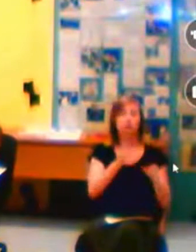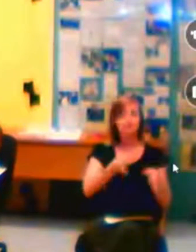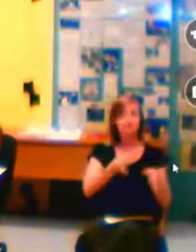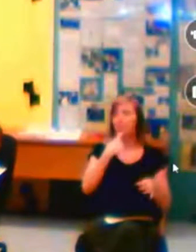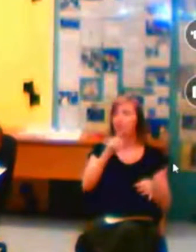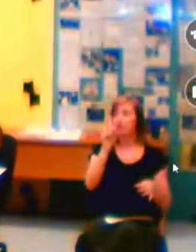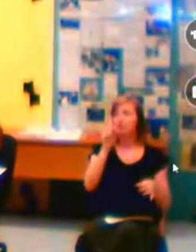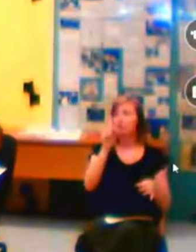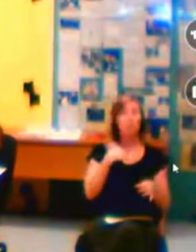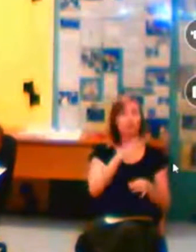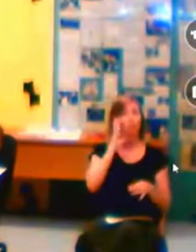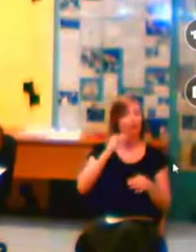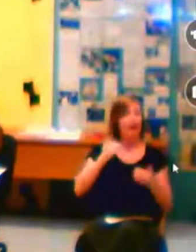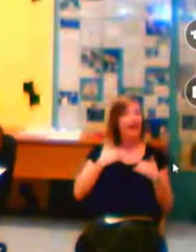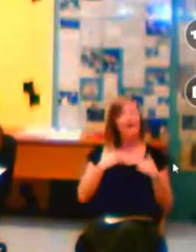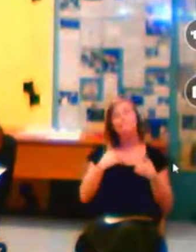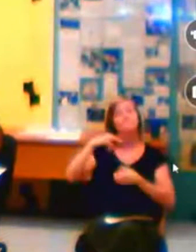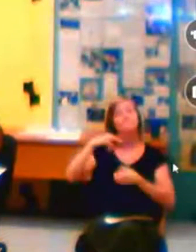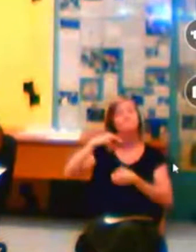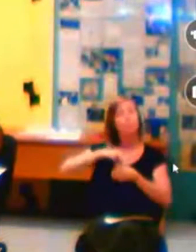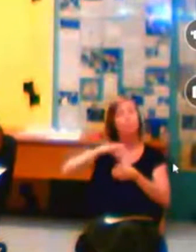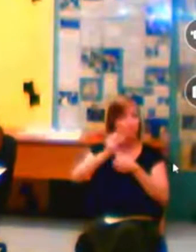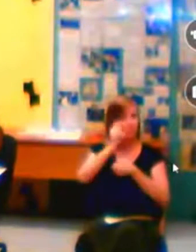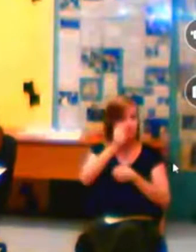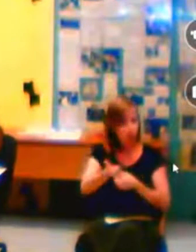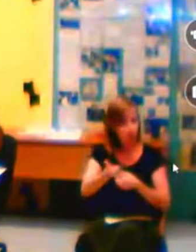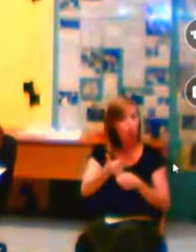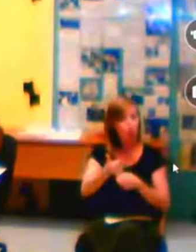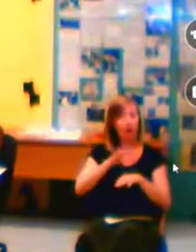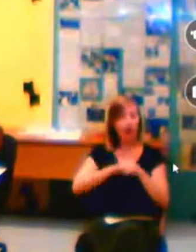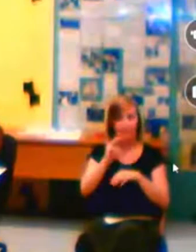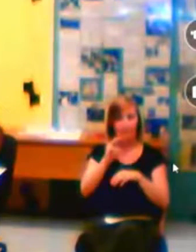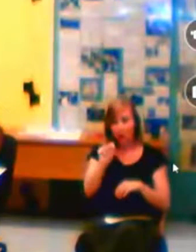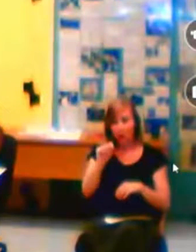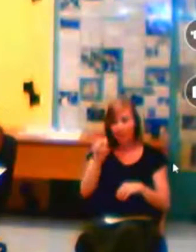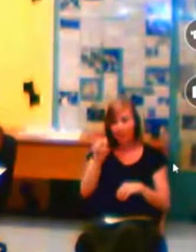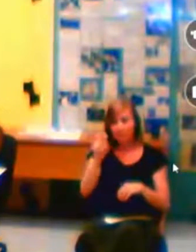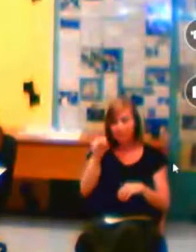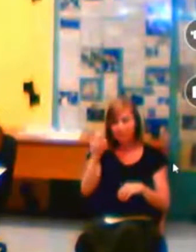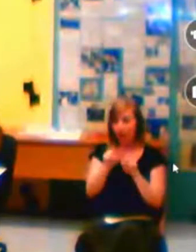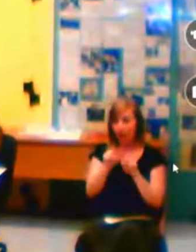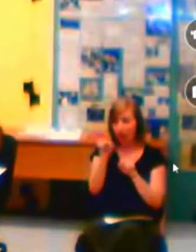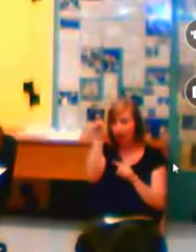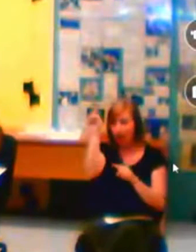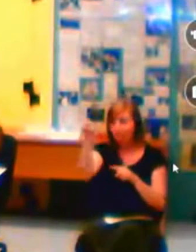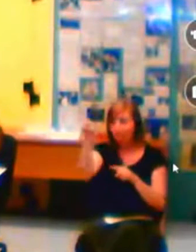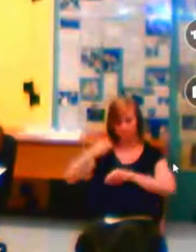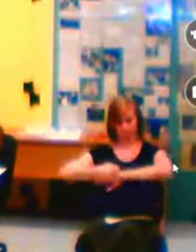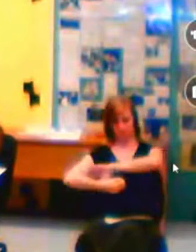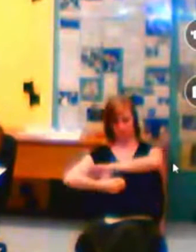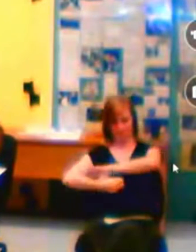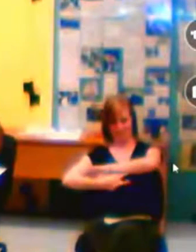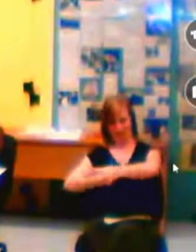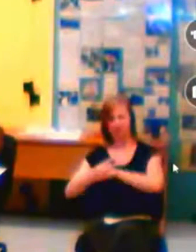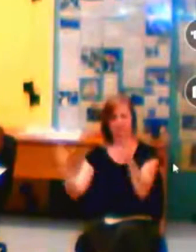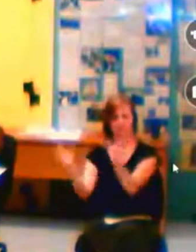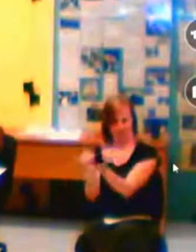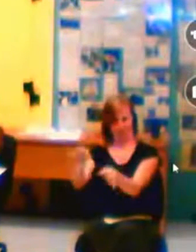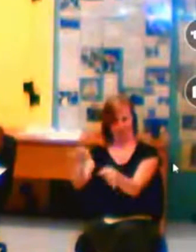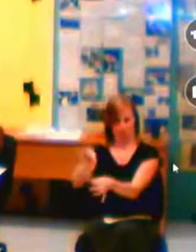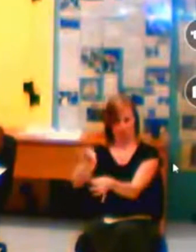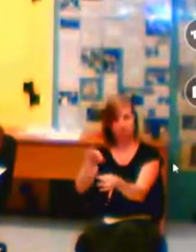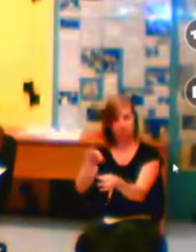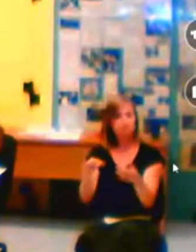elections. They're exempt from the fair election laws in Colorado, which means they can decide to hold an election on top of Mount